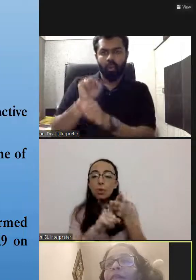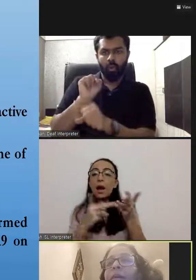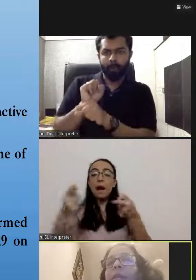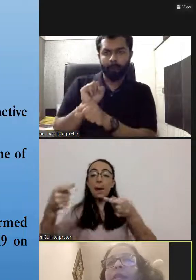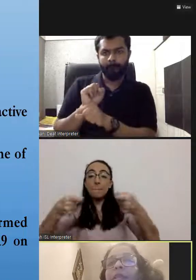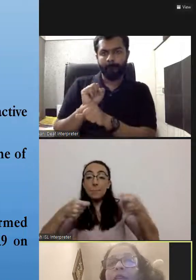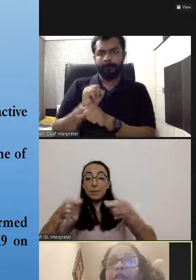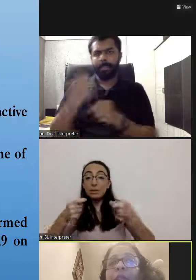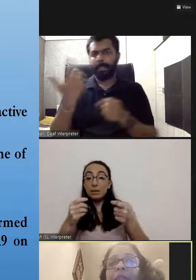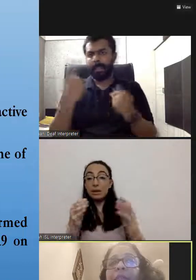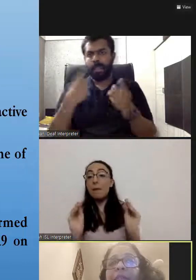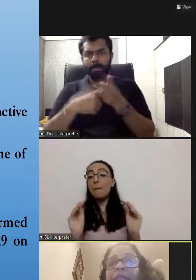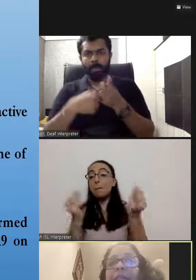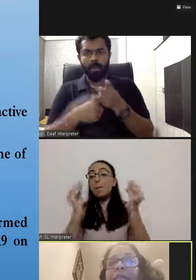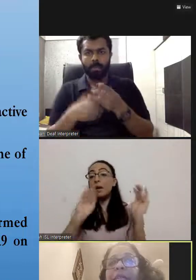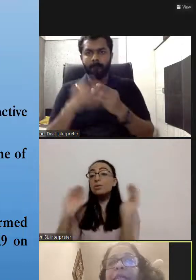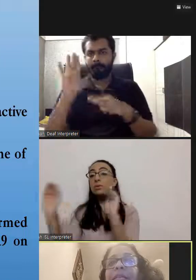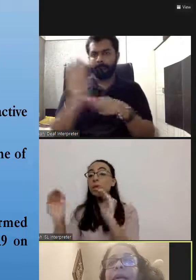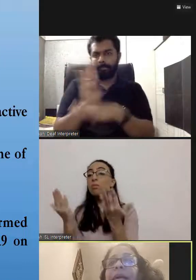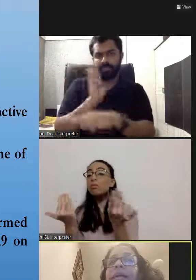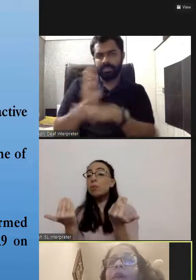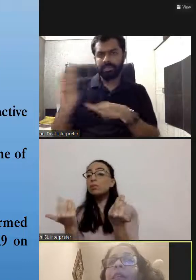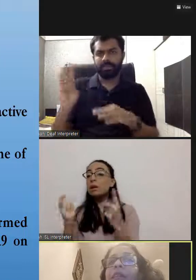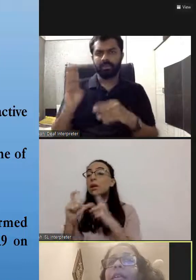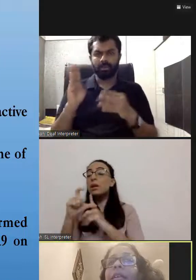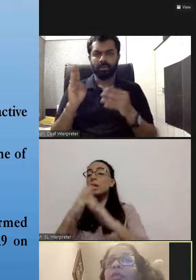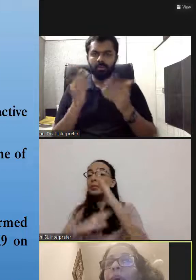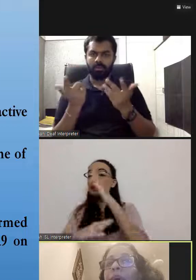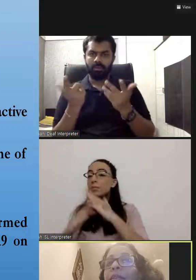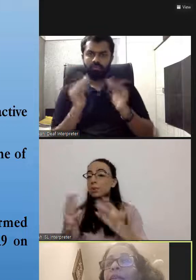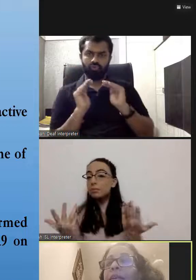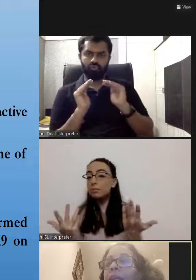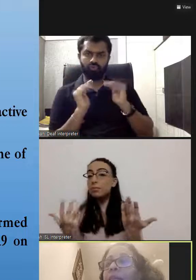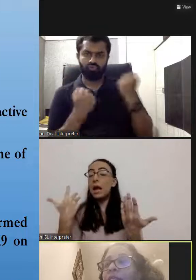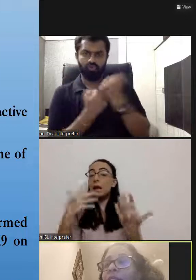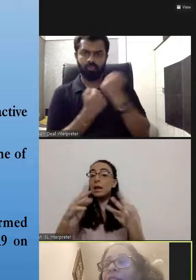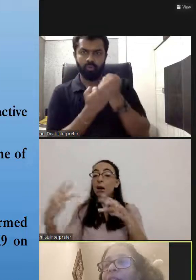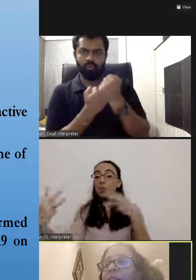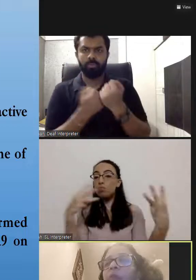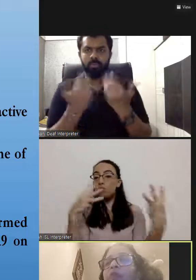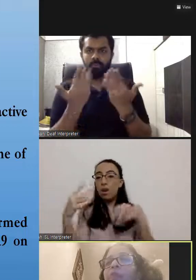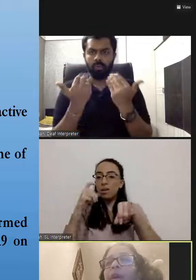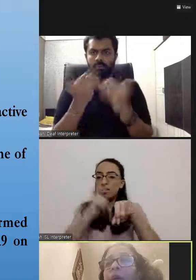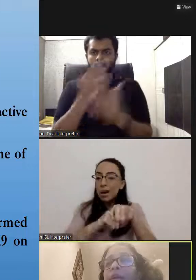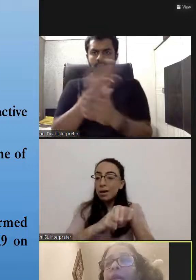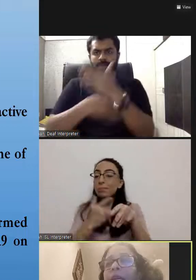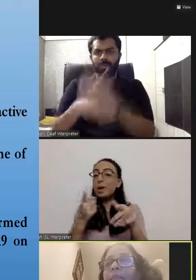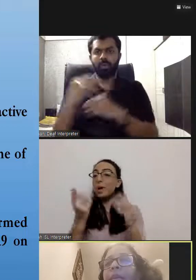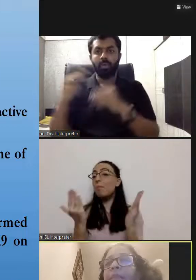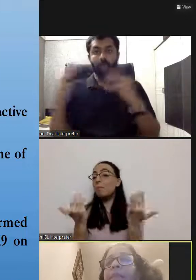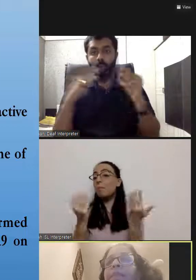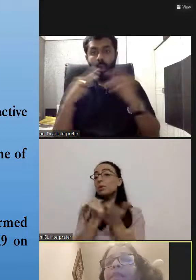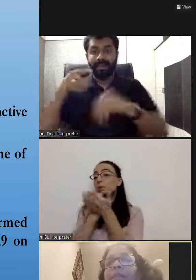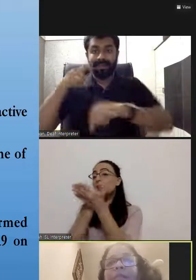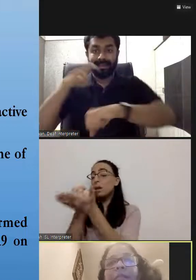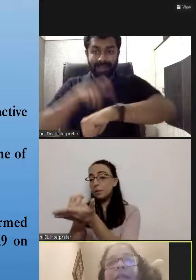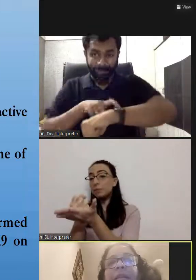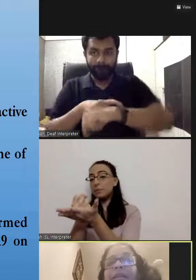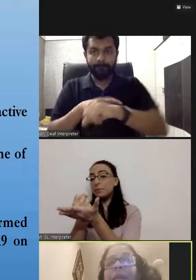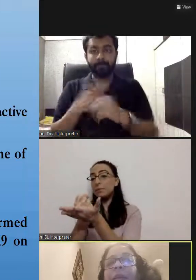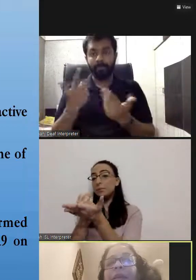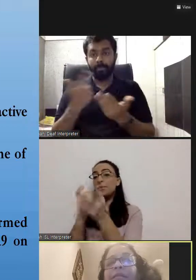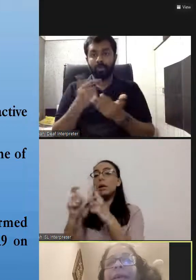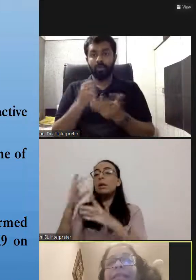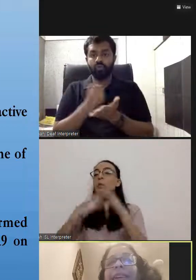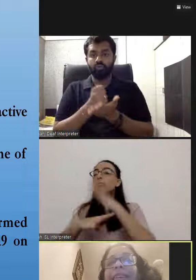address poverty of people with disabilities. In conflict and humanitarian emergencies, how to prioritize people with